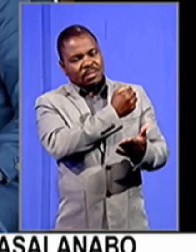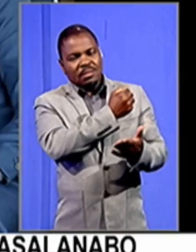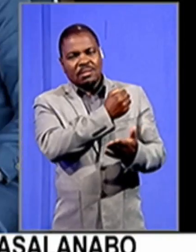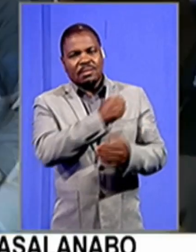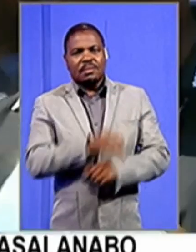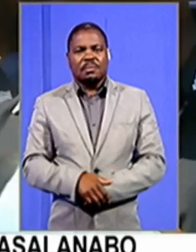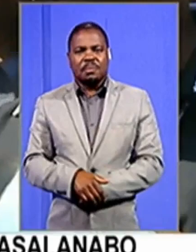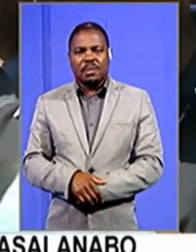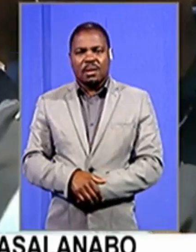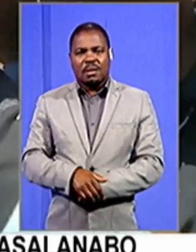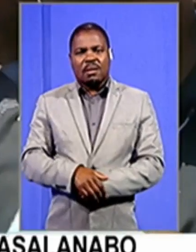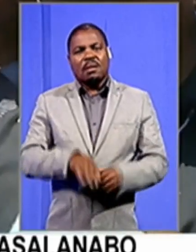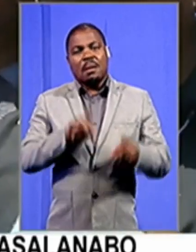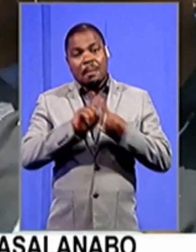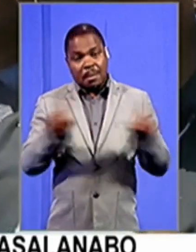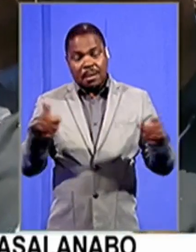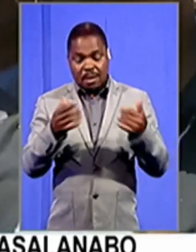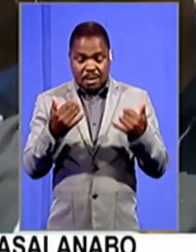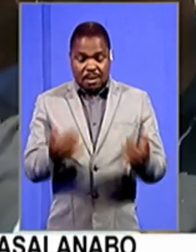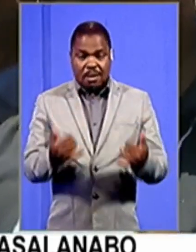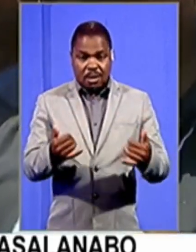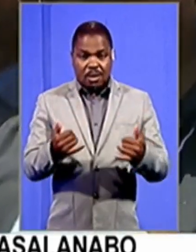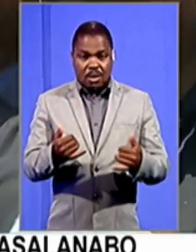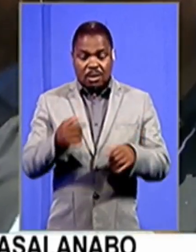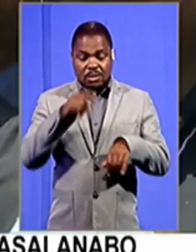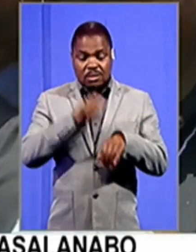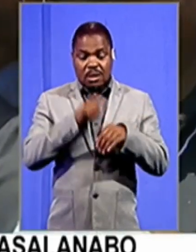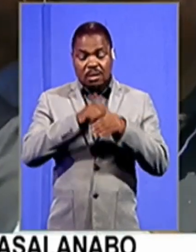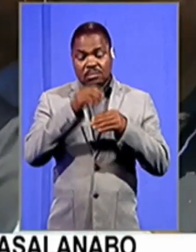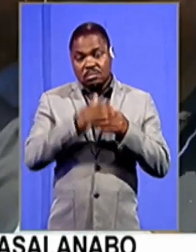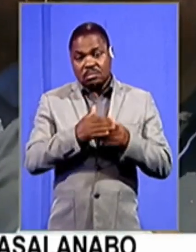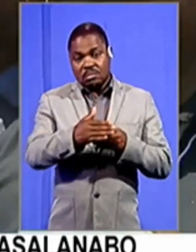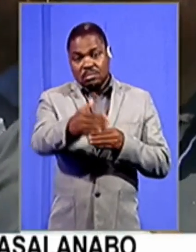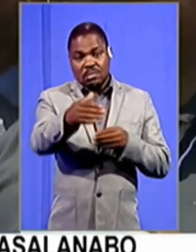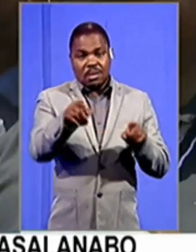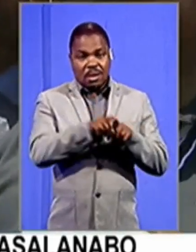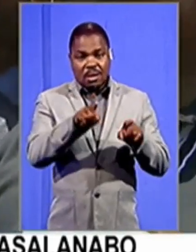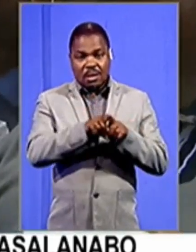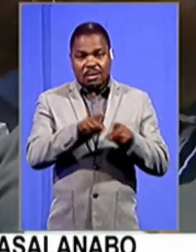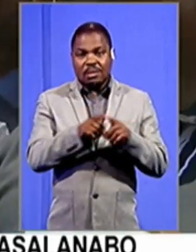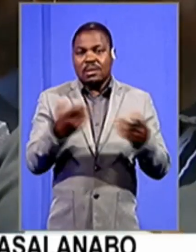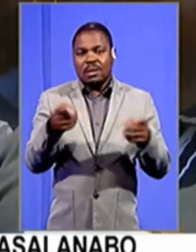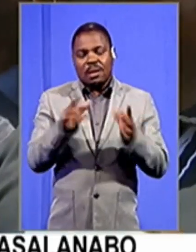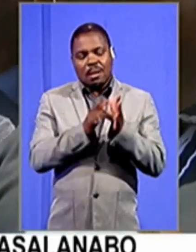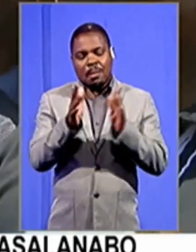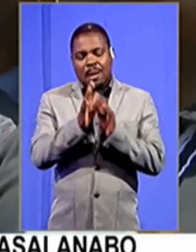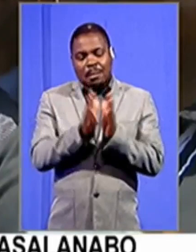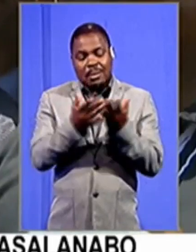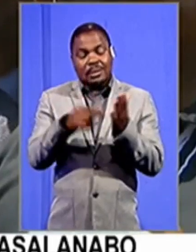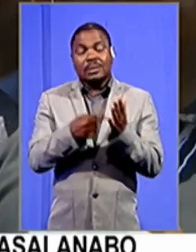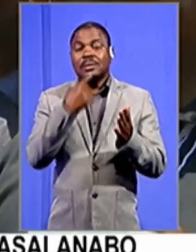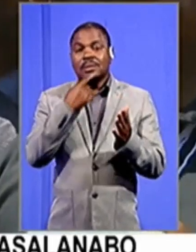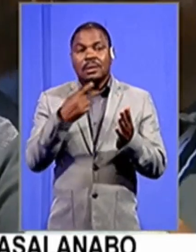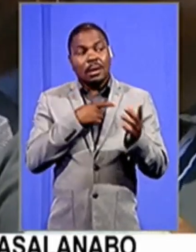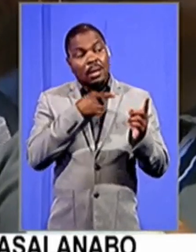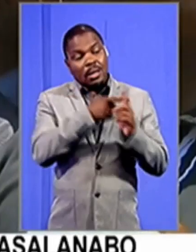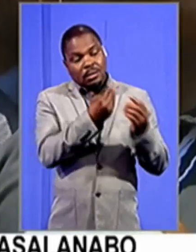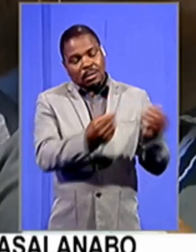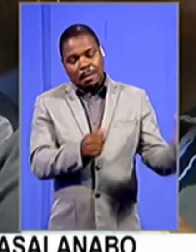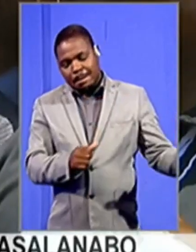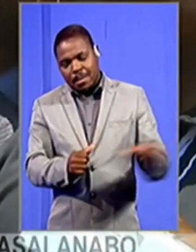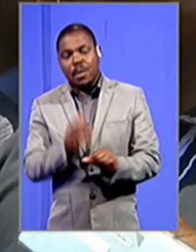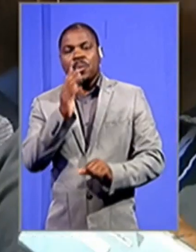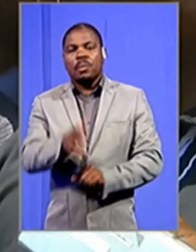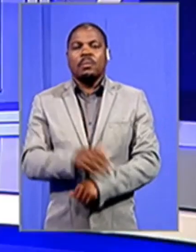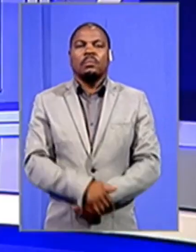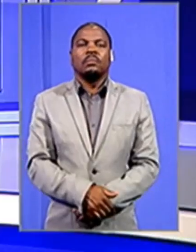utswa marabiano ya tseba with time like the prodigal son in the Bible ngwana o la o ta bo ya gae